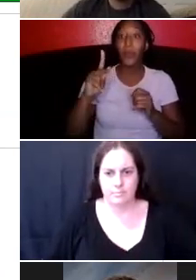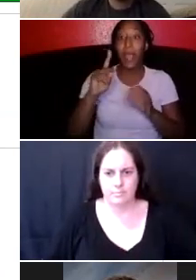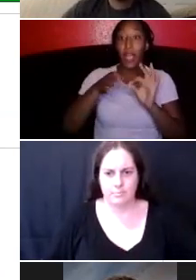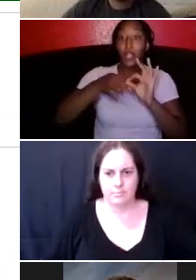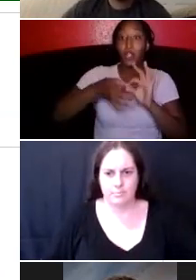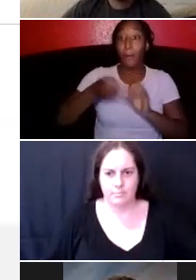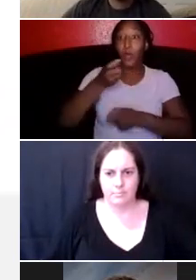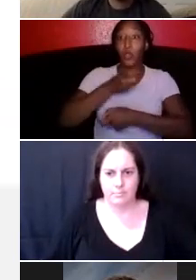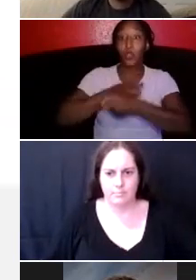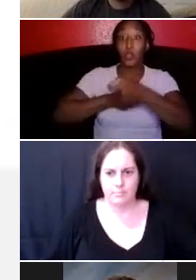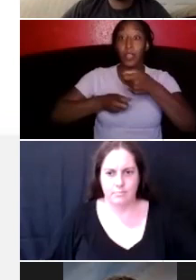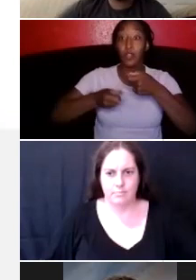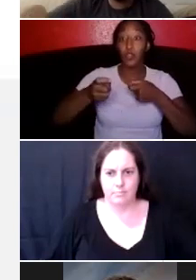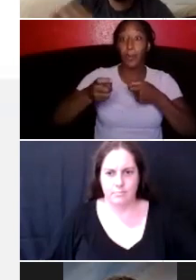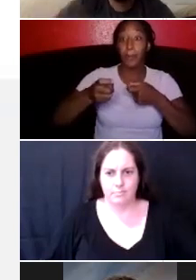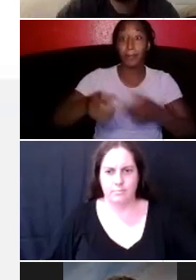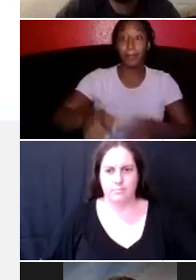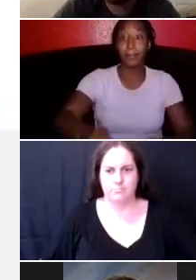So I'm just waiting for that to come up.